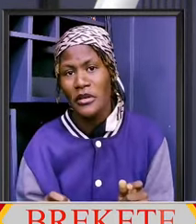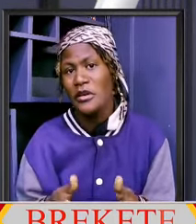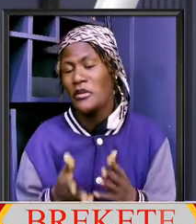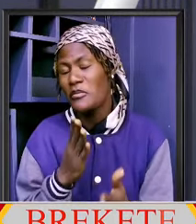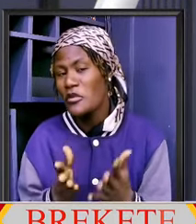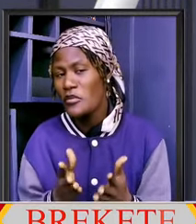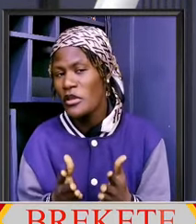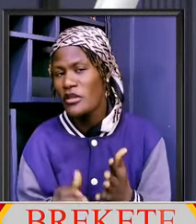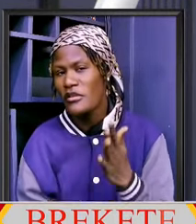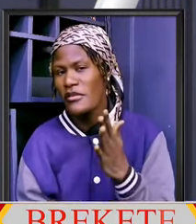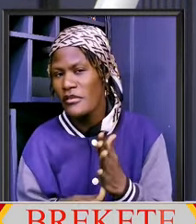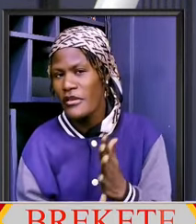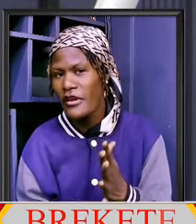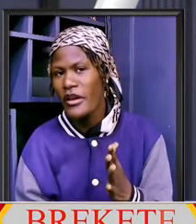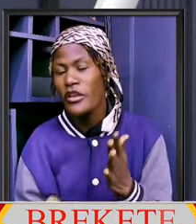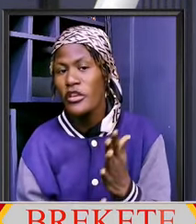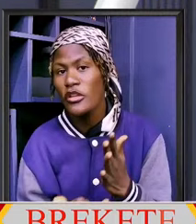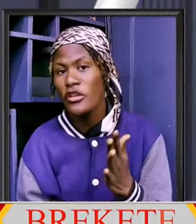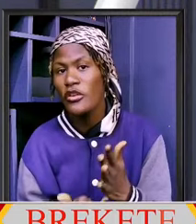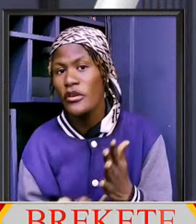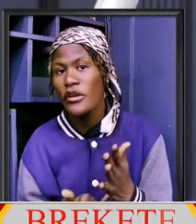neighbor of suffer, 9 days.